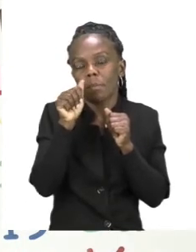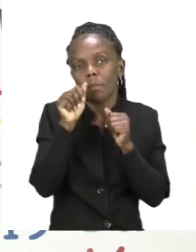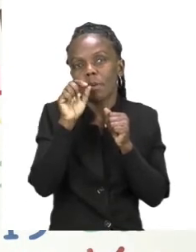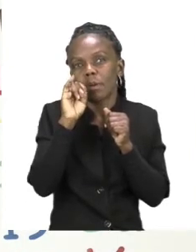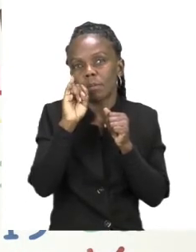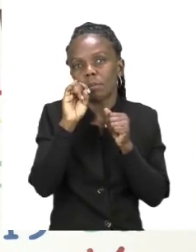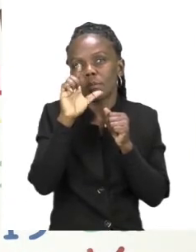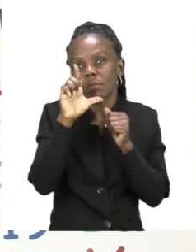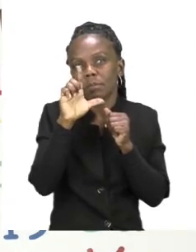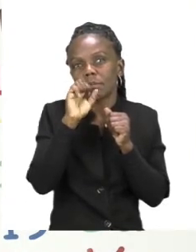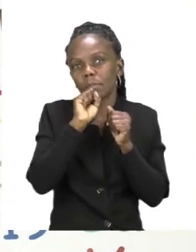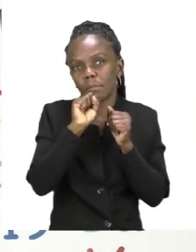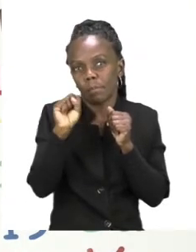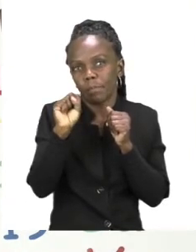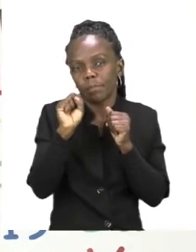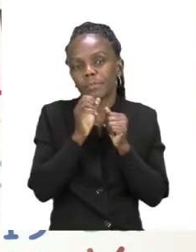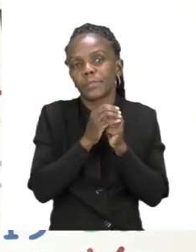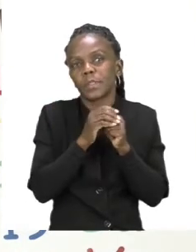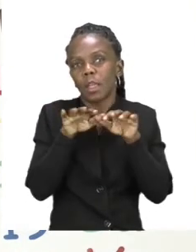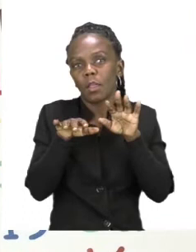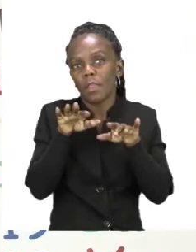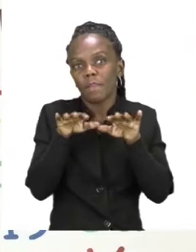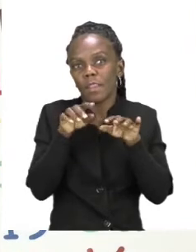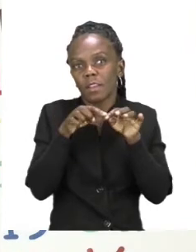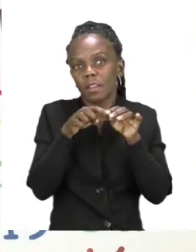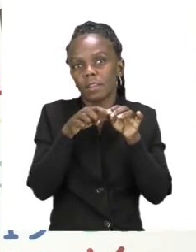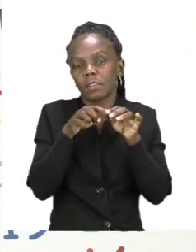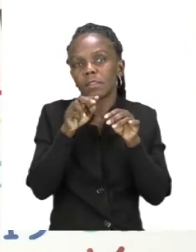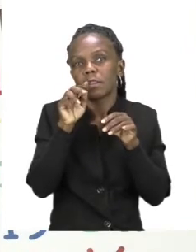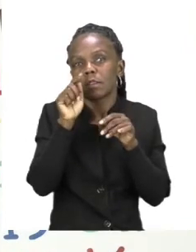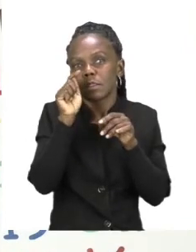fingernails. Very good. And wiggle your toenails.